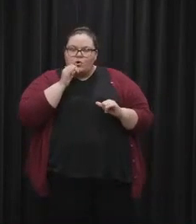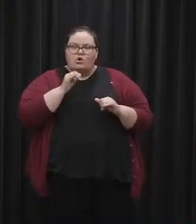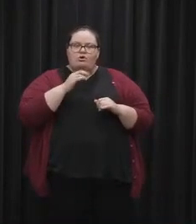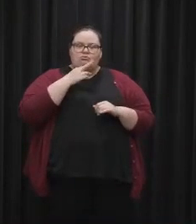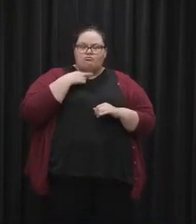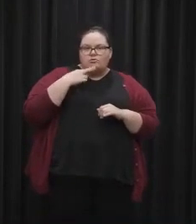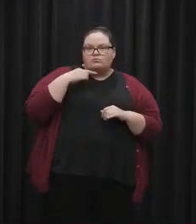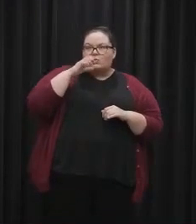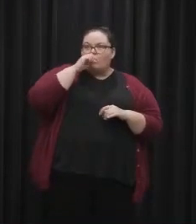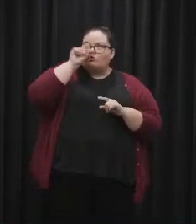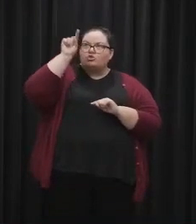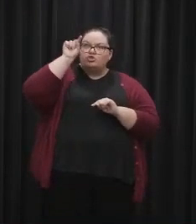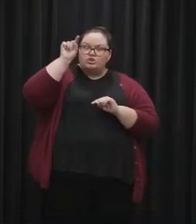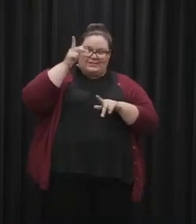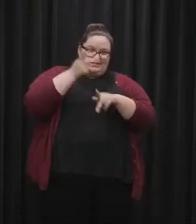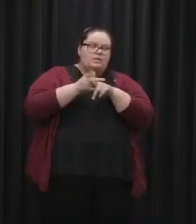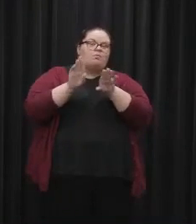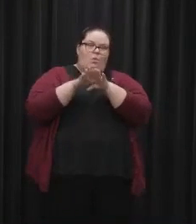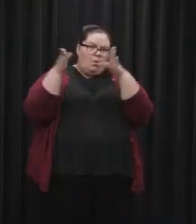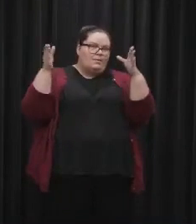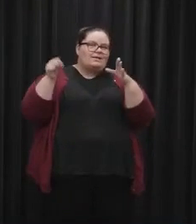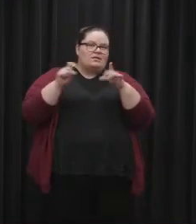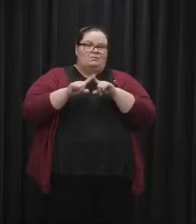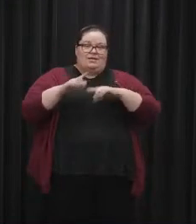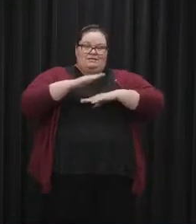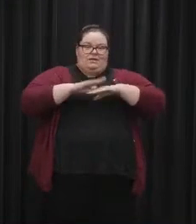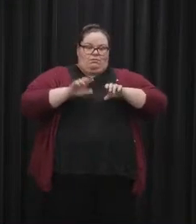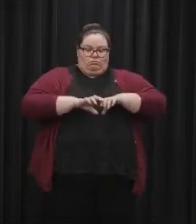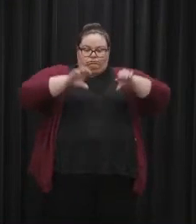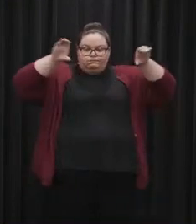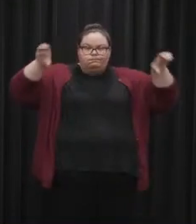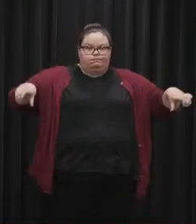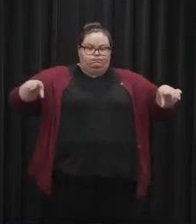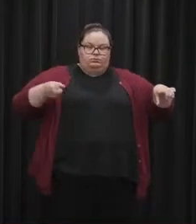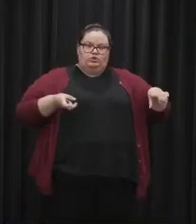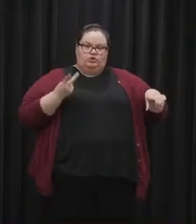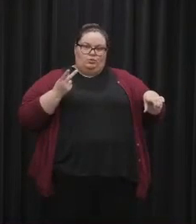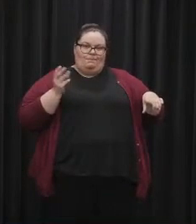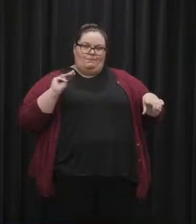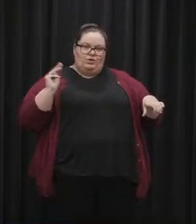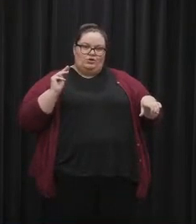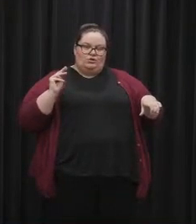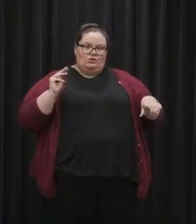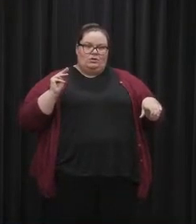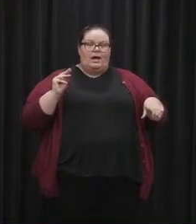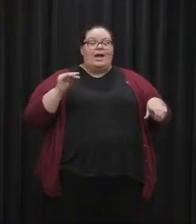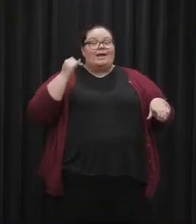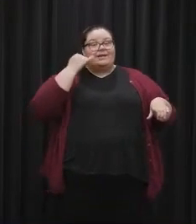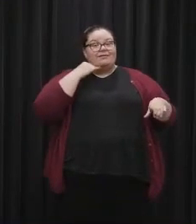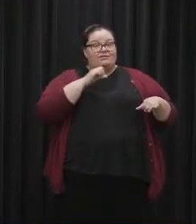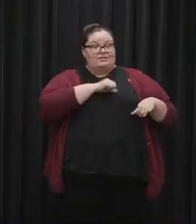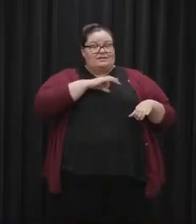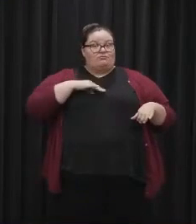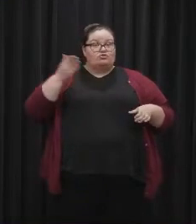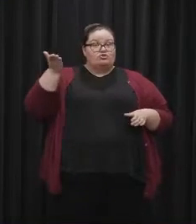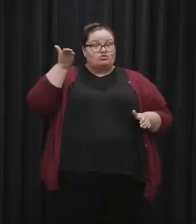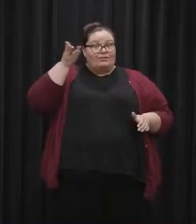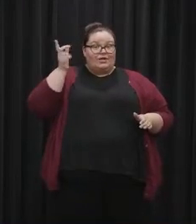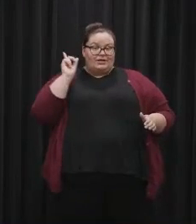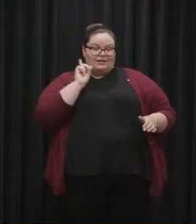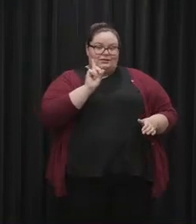the orange phase areas may remain open, but tables must be set at least 2 meters apart, and staff are limited to short contact with